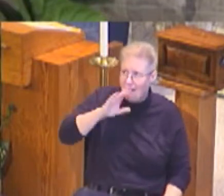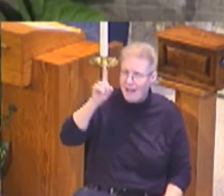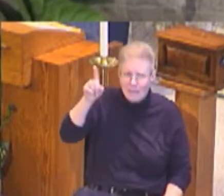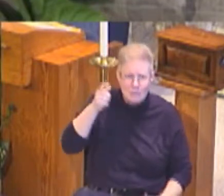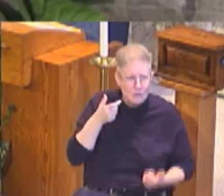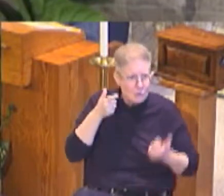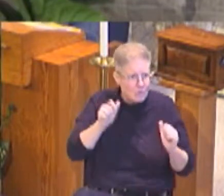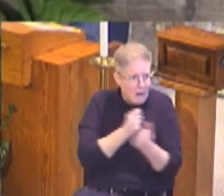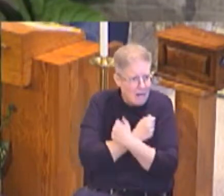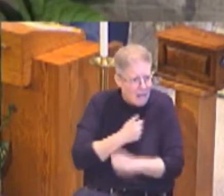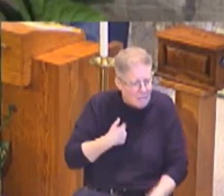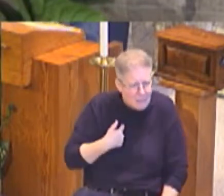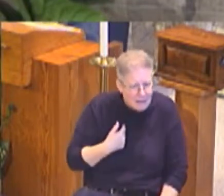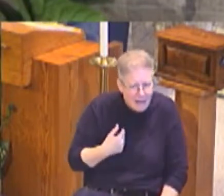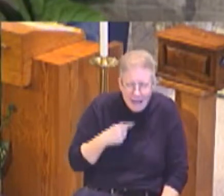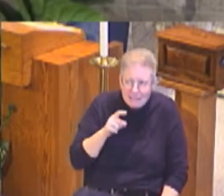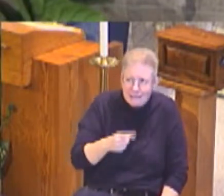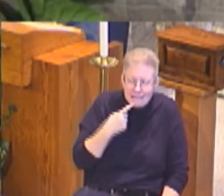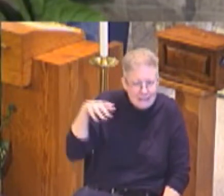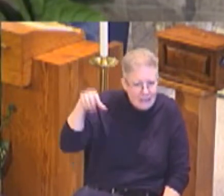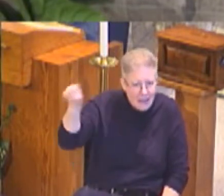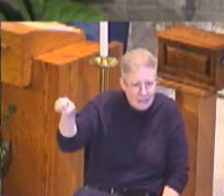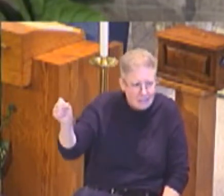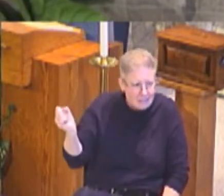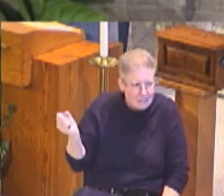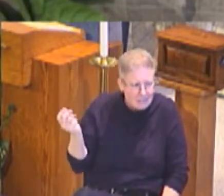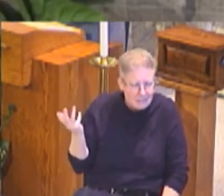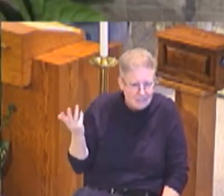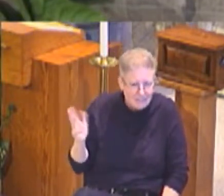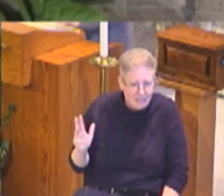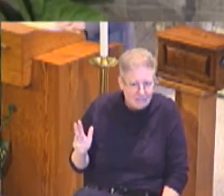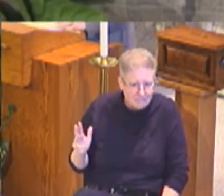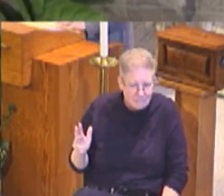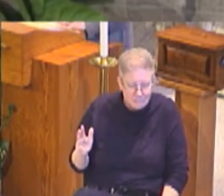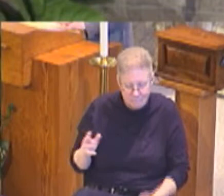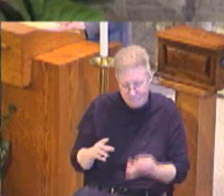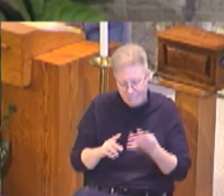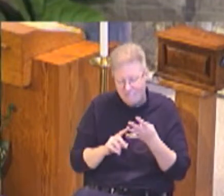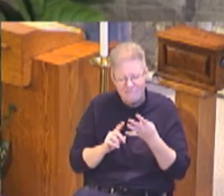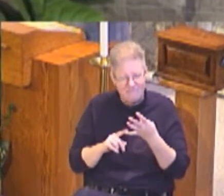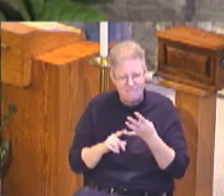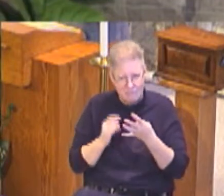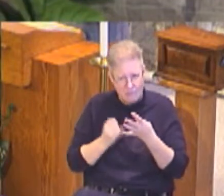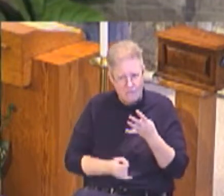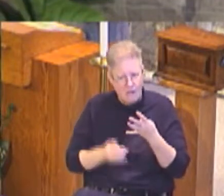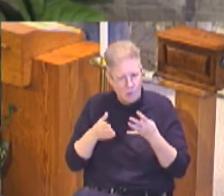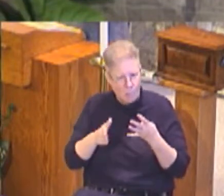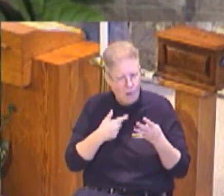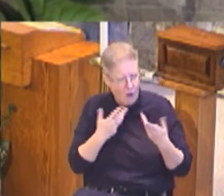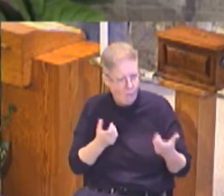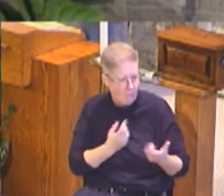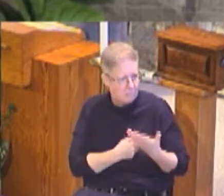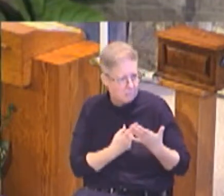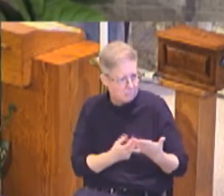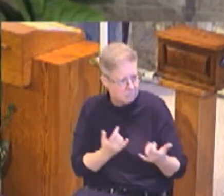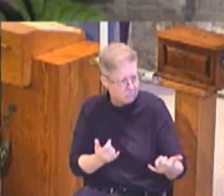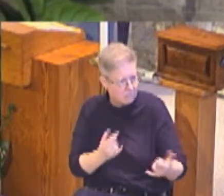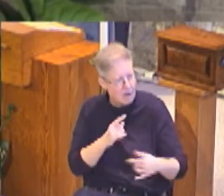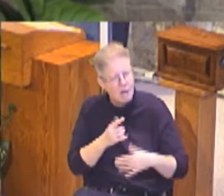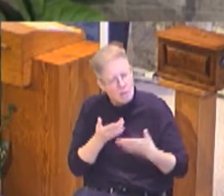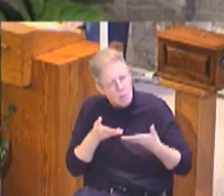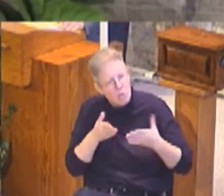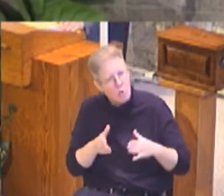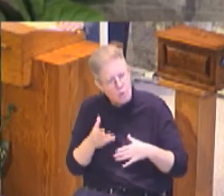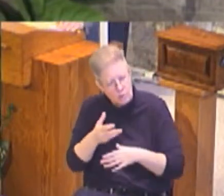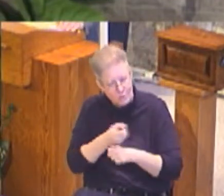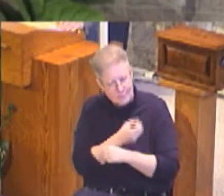say yes to that love. And the final way that I want to tell you, talk about this morning, about receiving, the way to receive